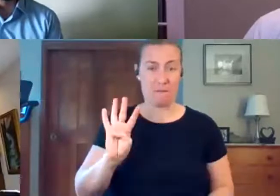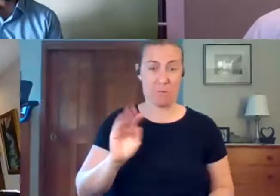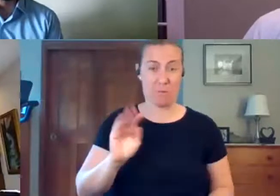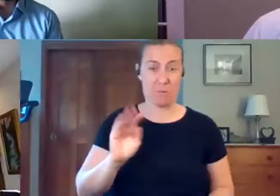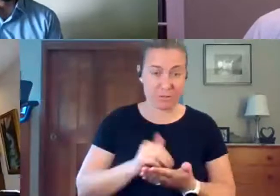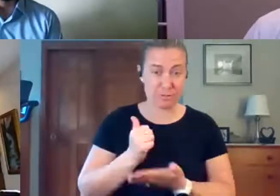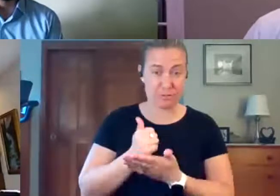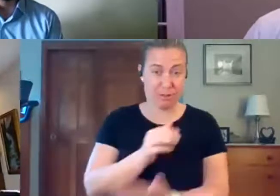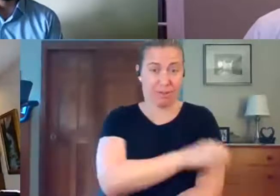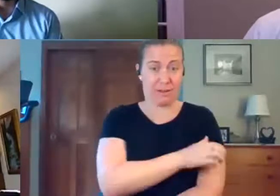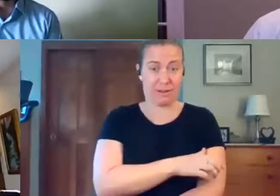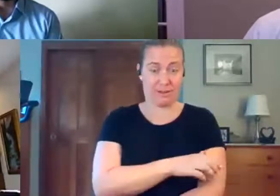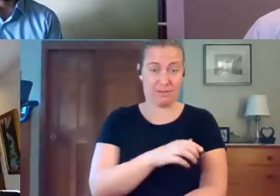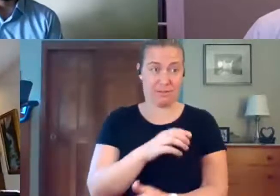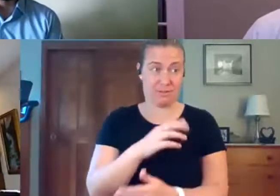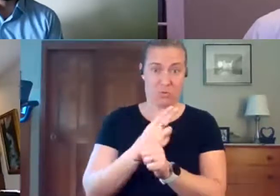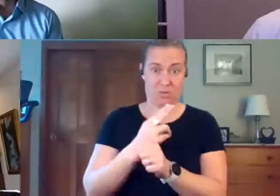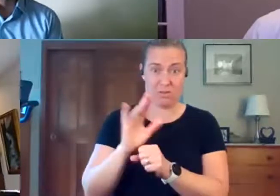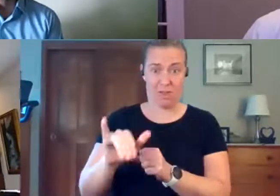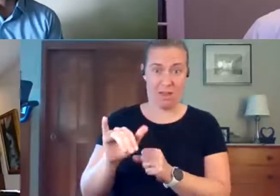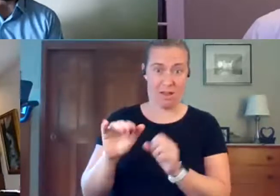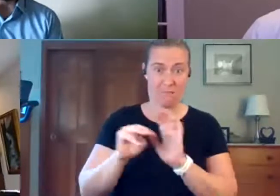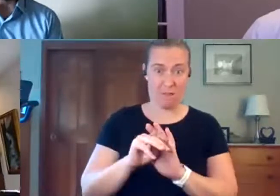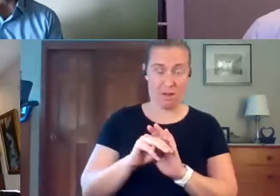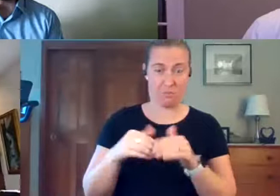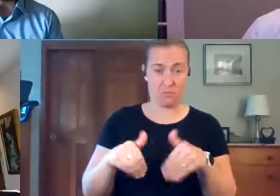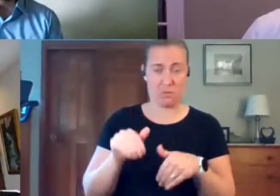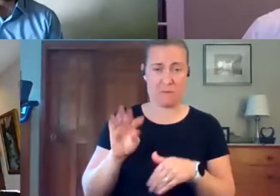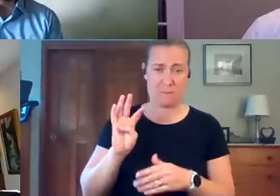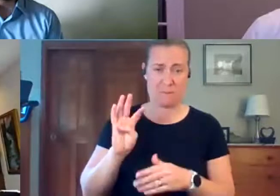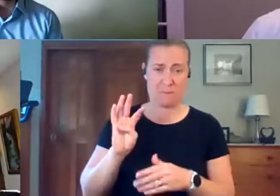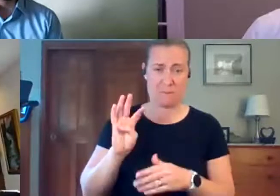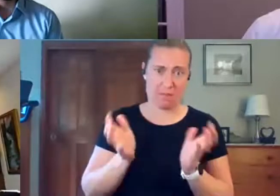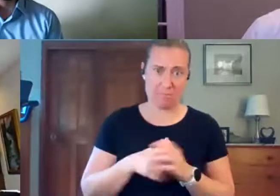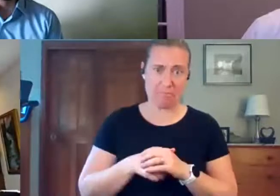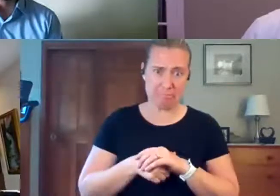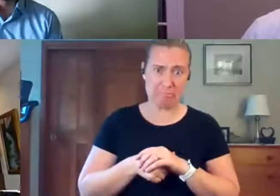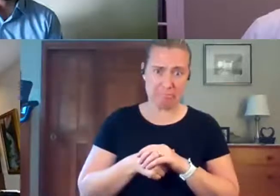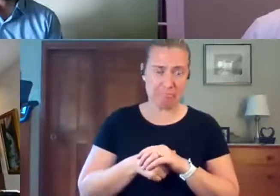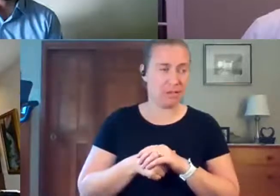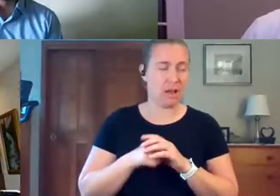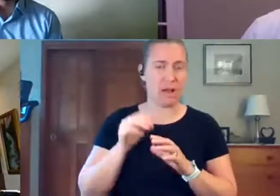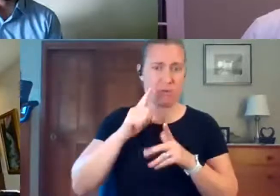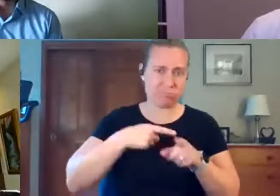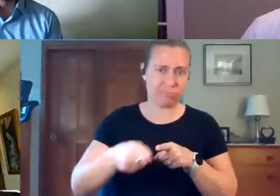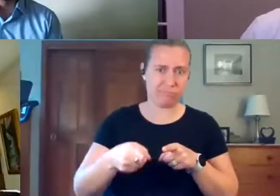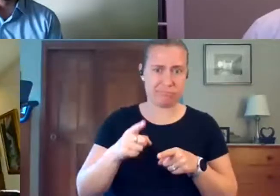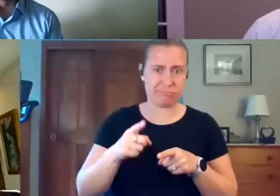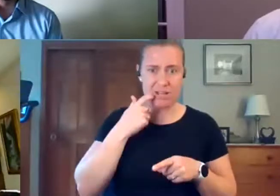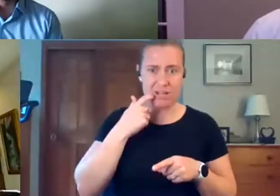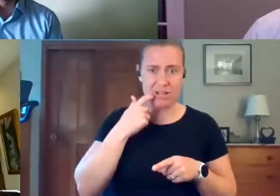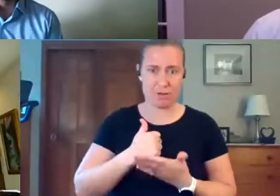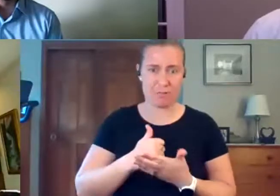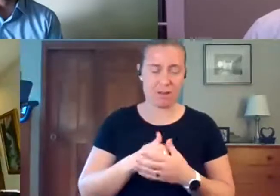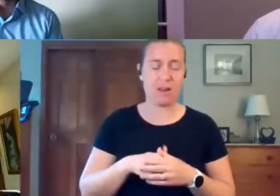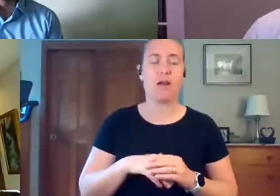which represented, pretty sizable portion of the entire kind of specialty addiction treatment field. And